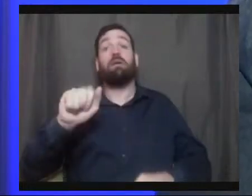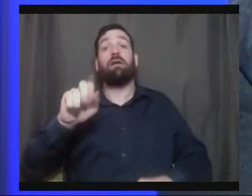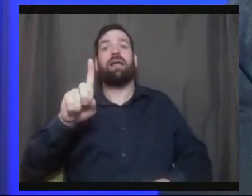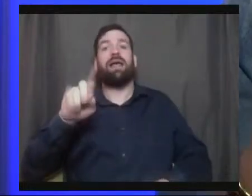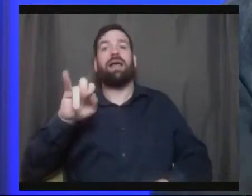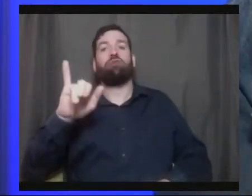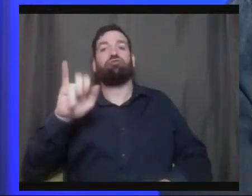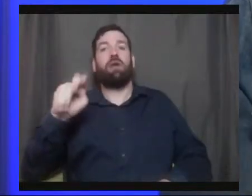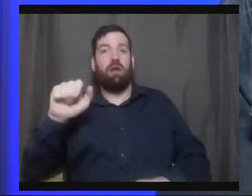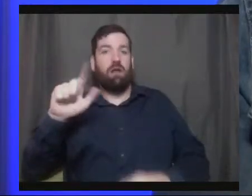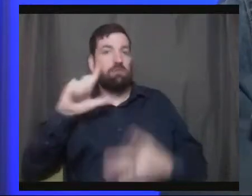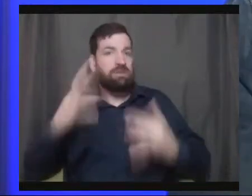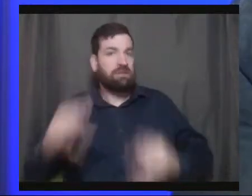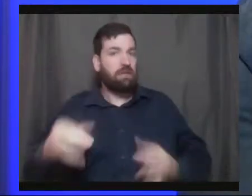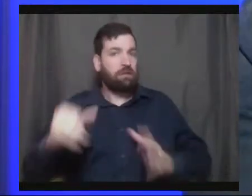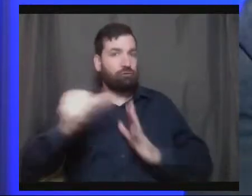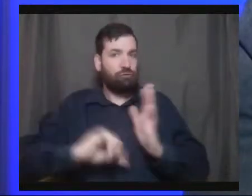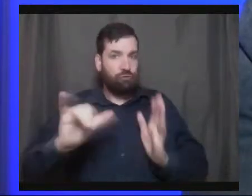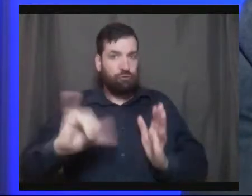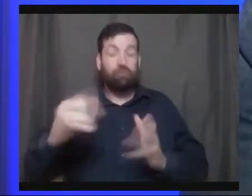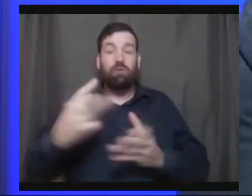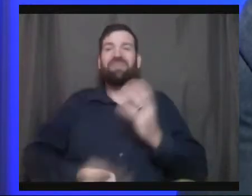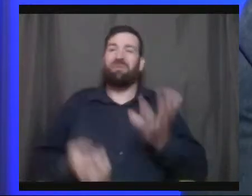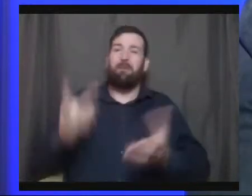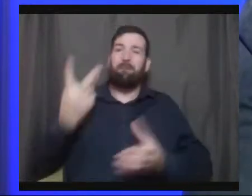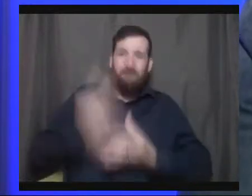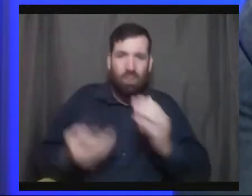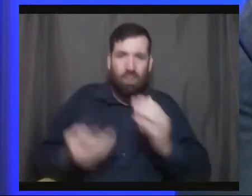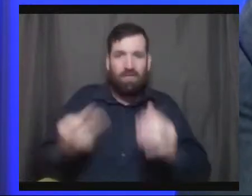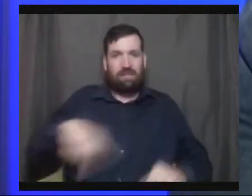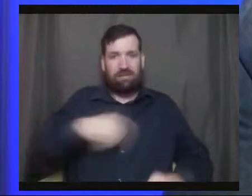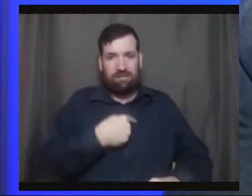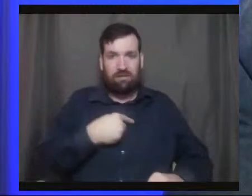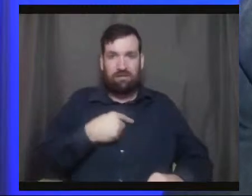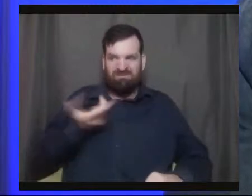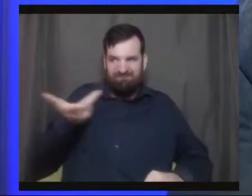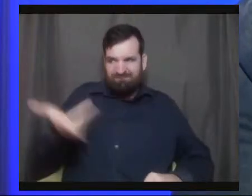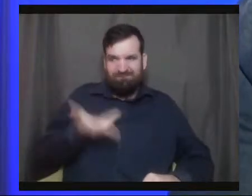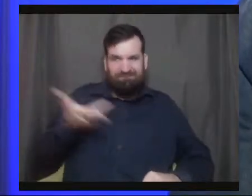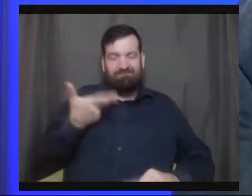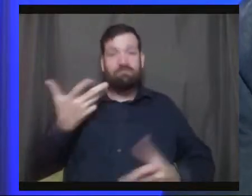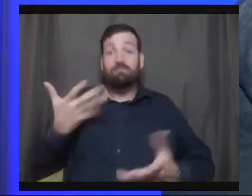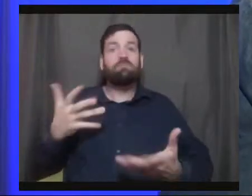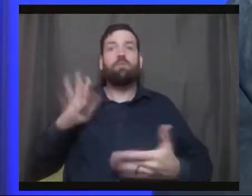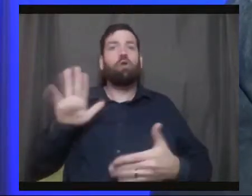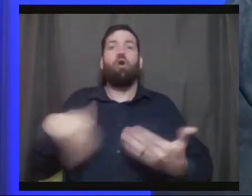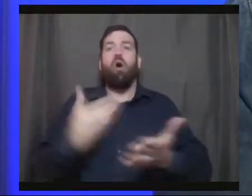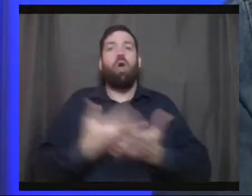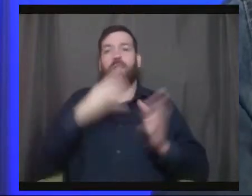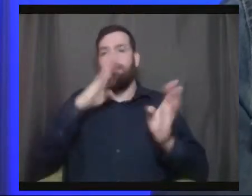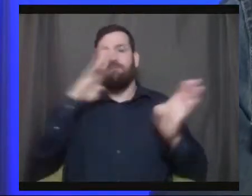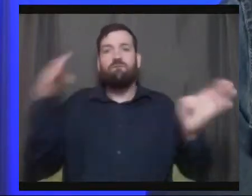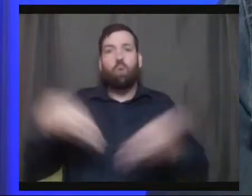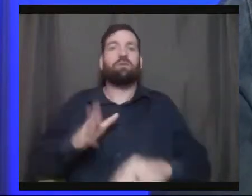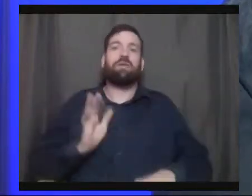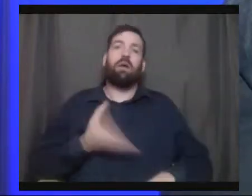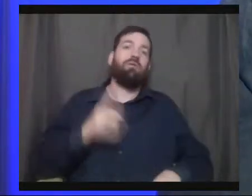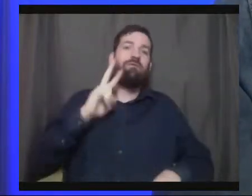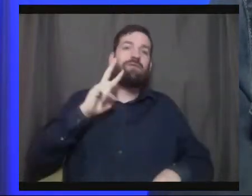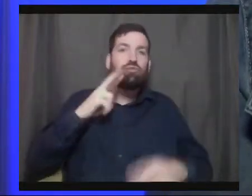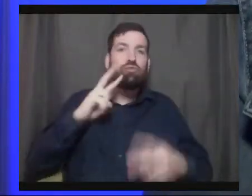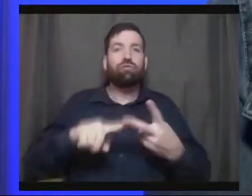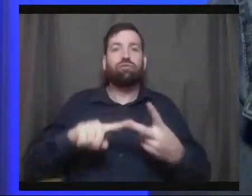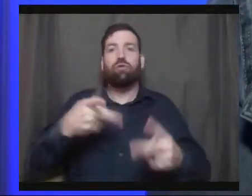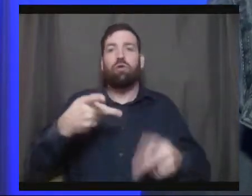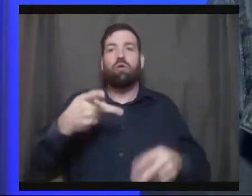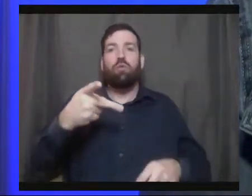do the surgery, it put us both back on track again. So we're definitely, always focusing on our vegetables and our protein. And we can